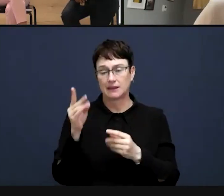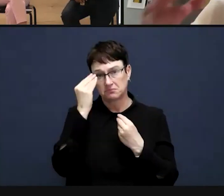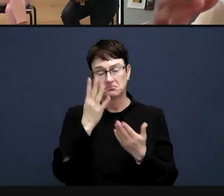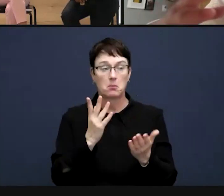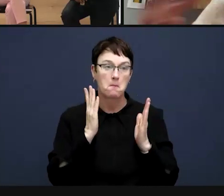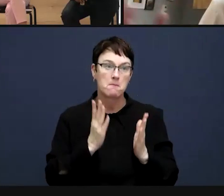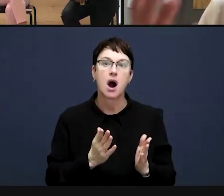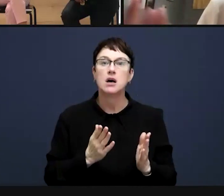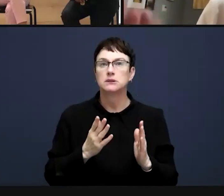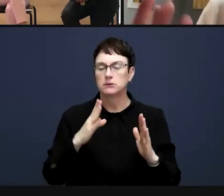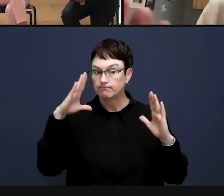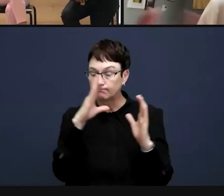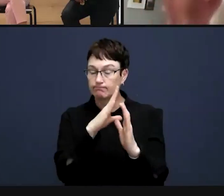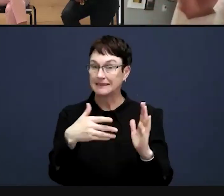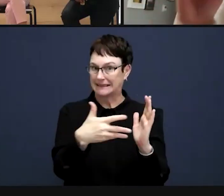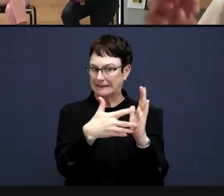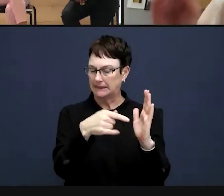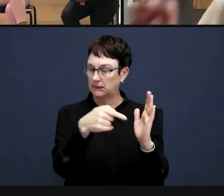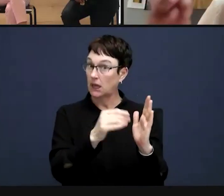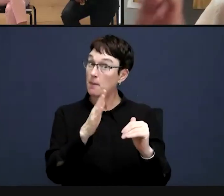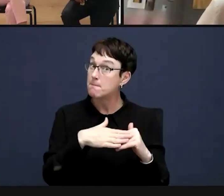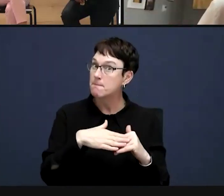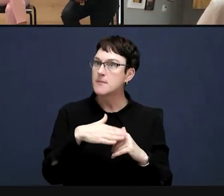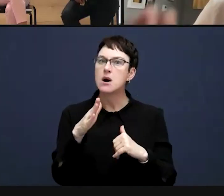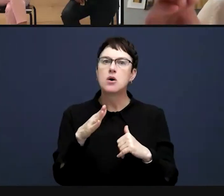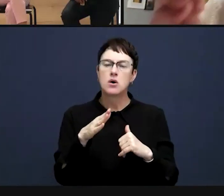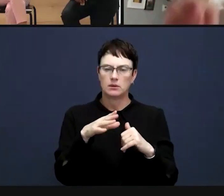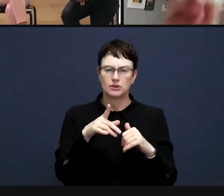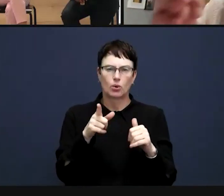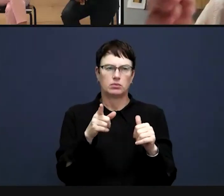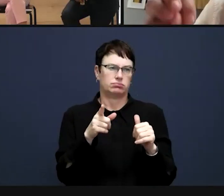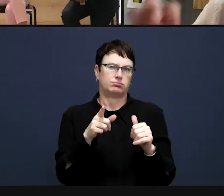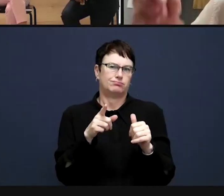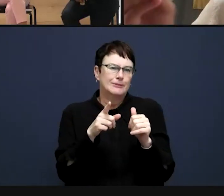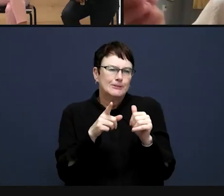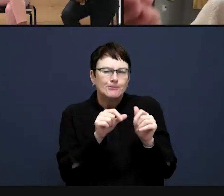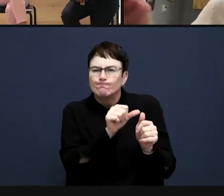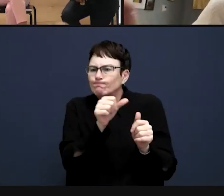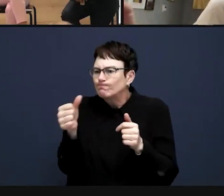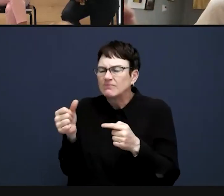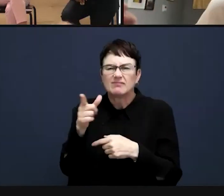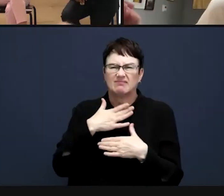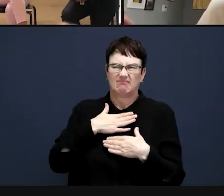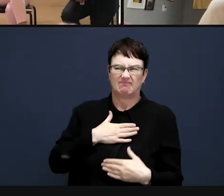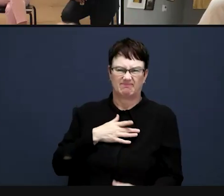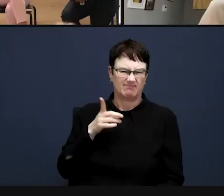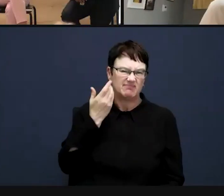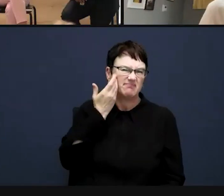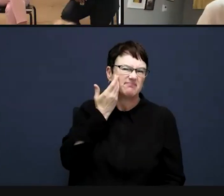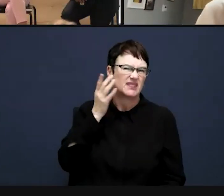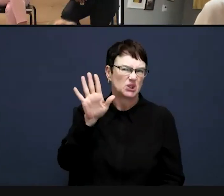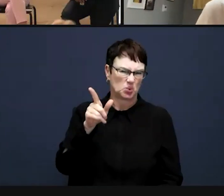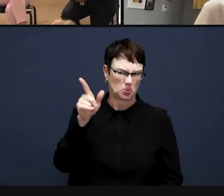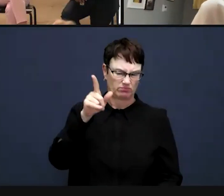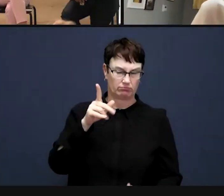Ina. So for the European region, there's some specific needs that are not necessarily the needs that new